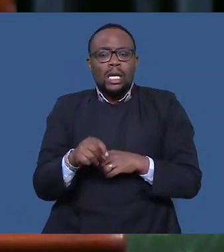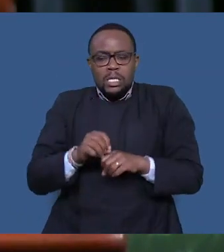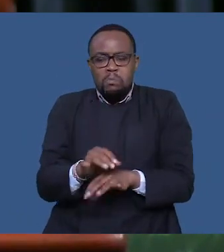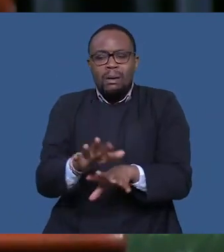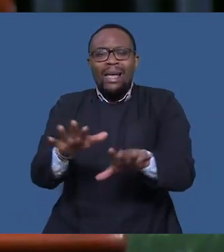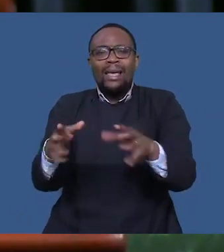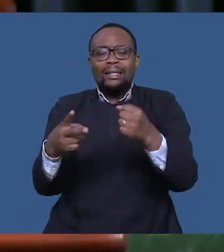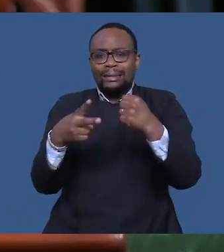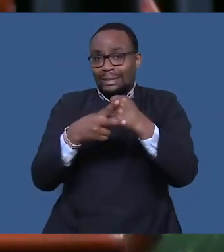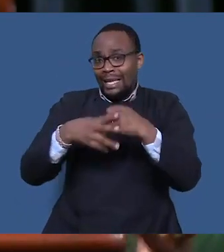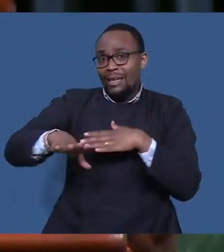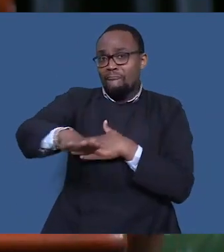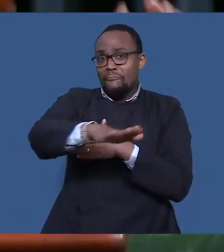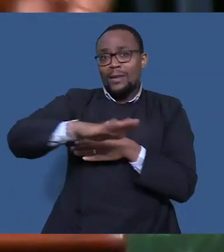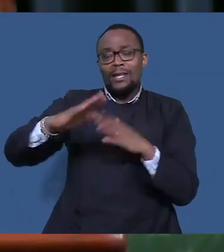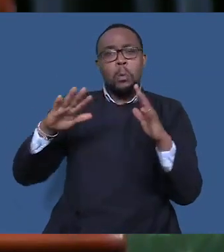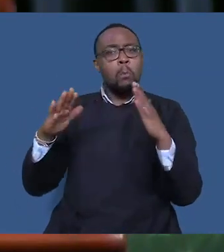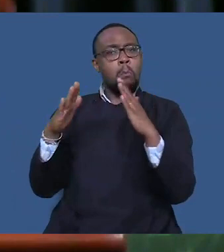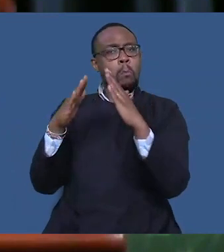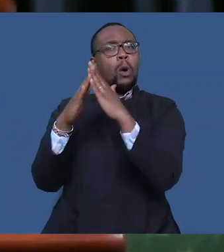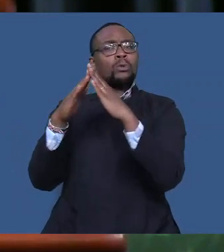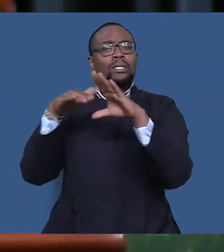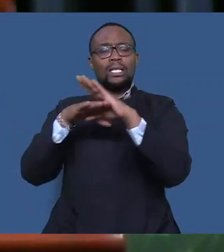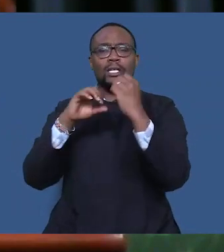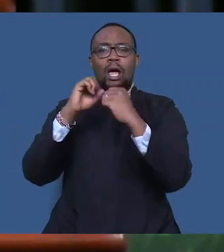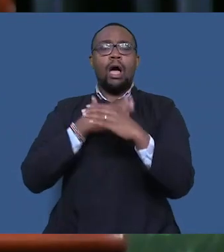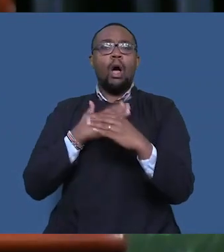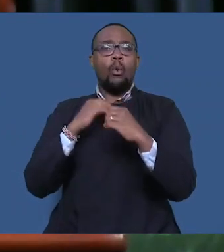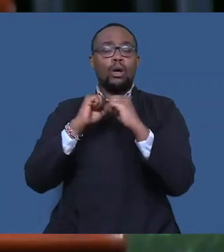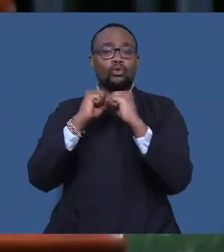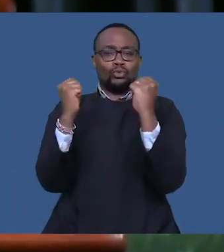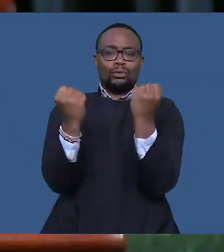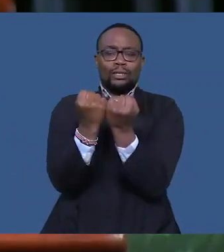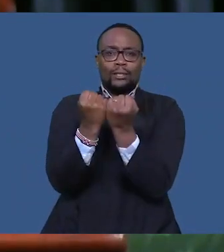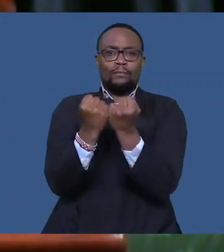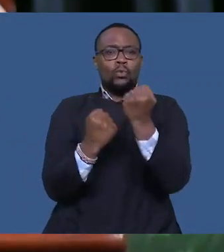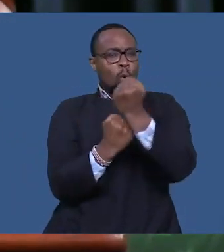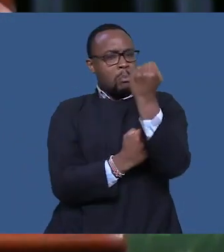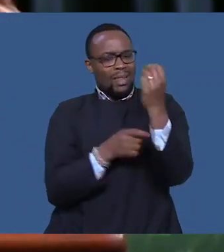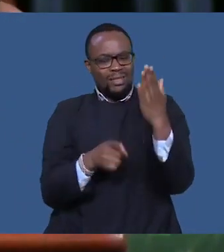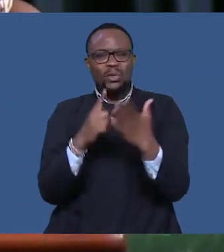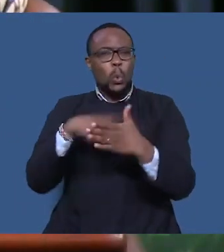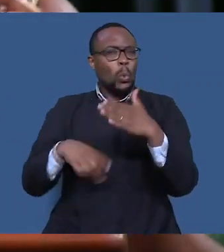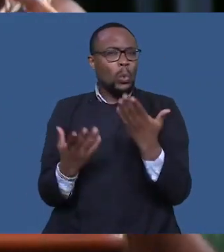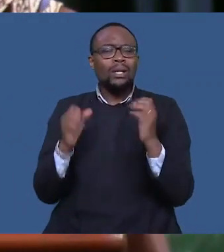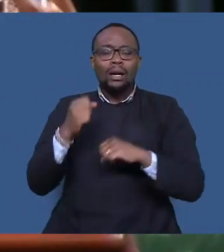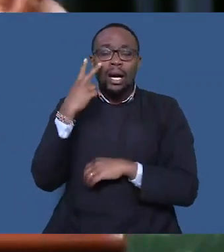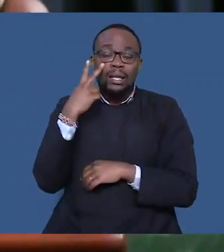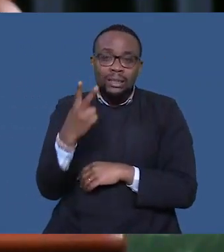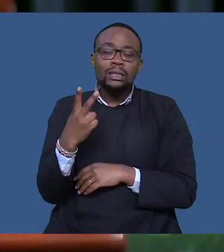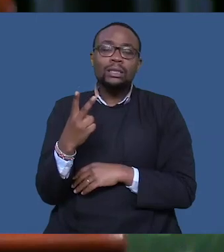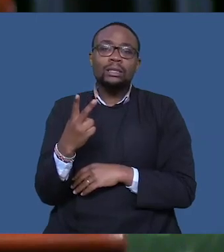of influence or mountains of influence or pillars of society. And what are these pillars that we can be able to look at and